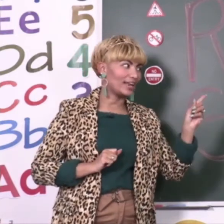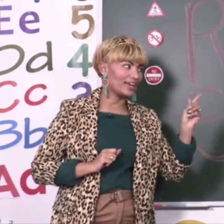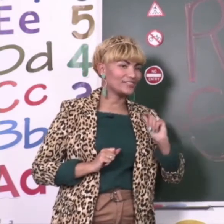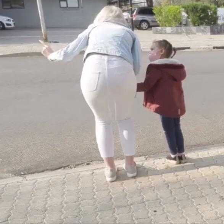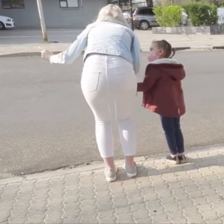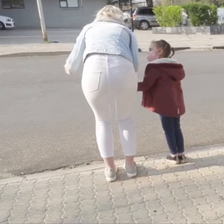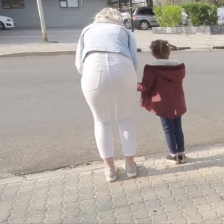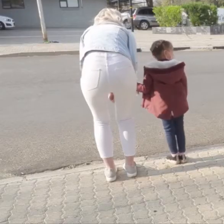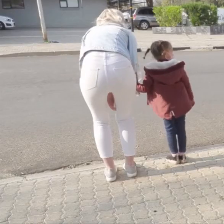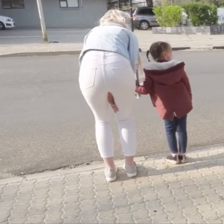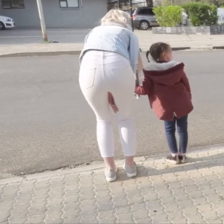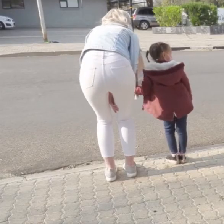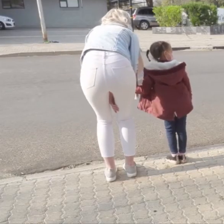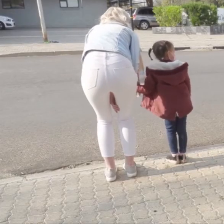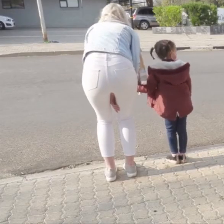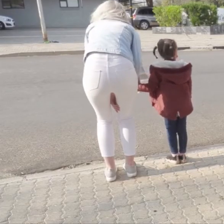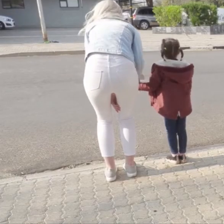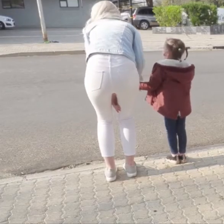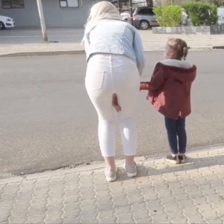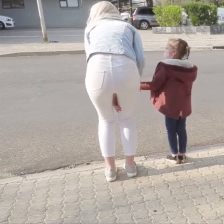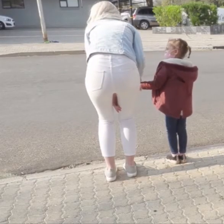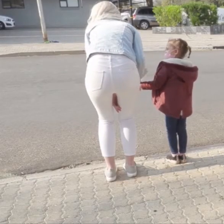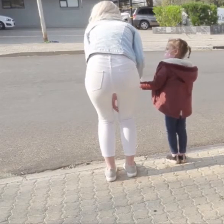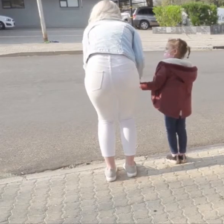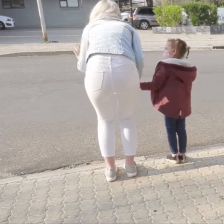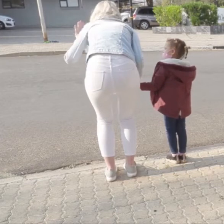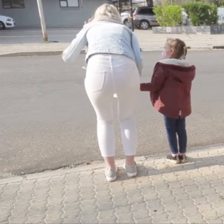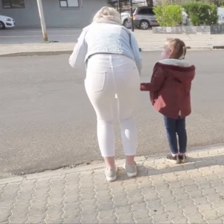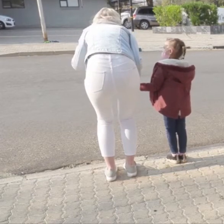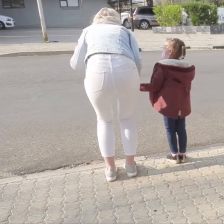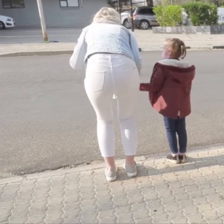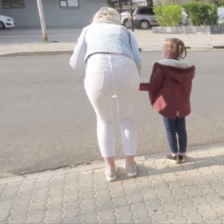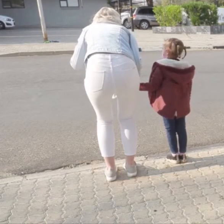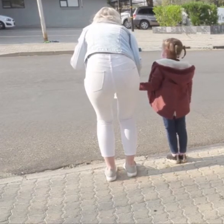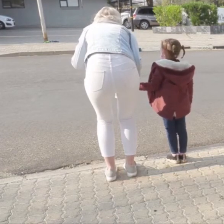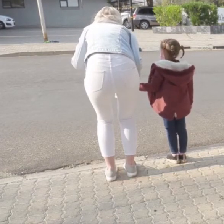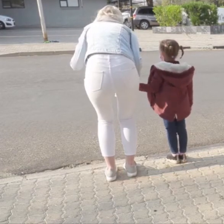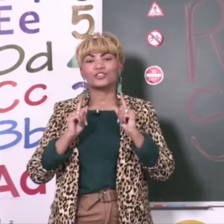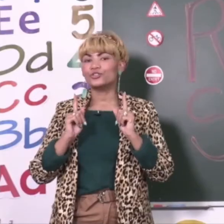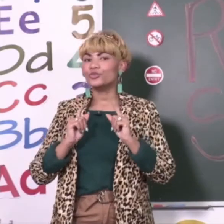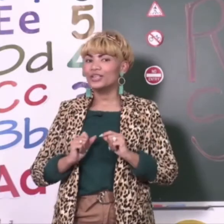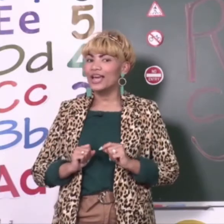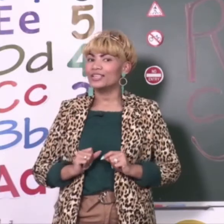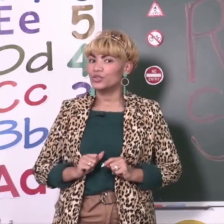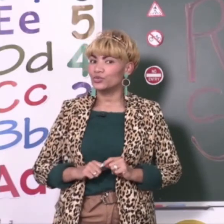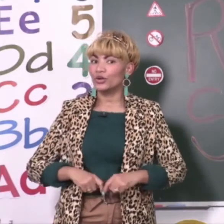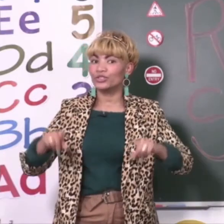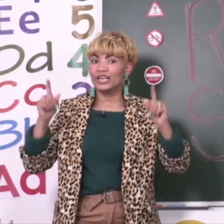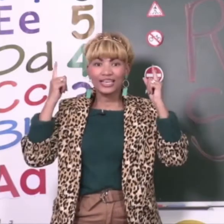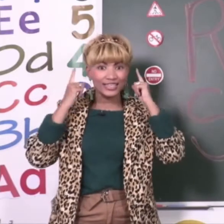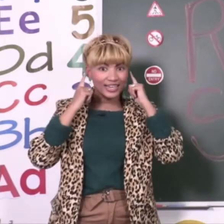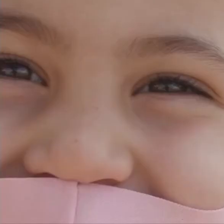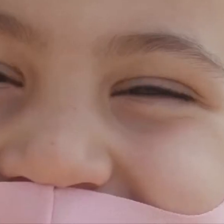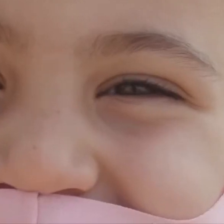look left right and left again and as soon as you